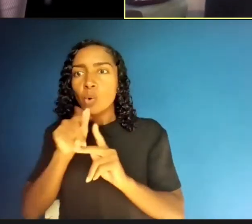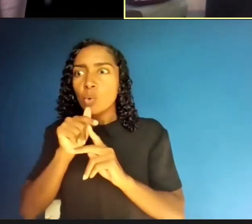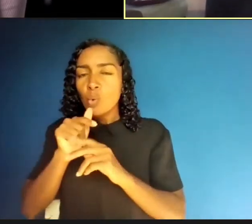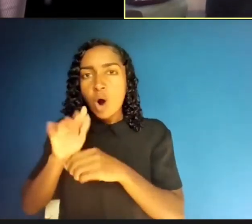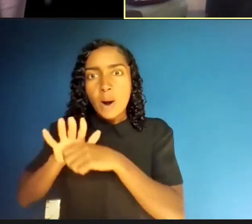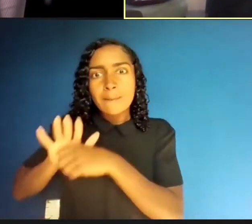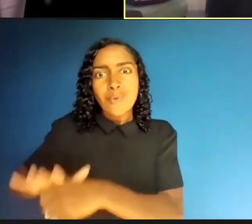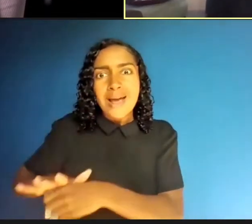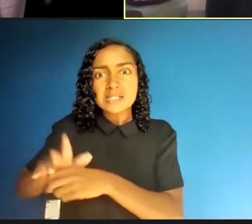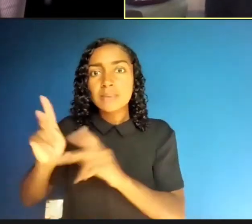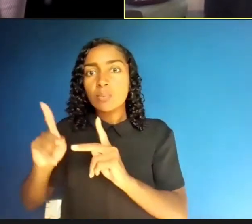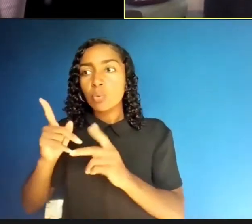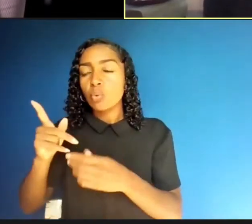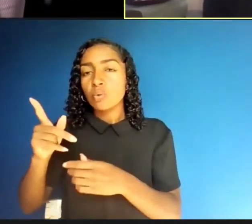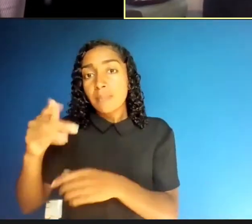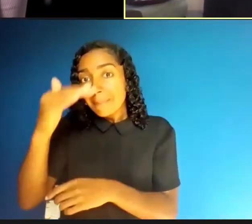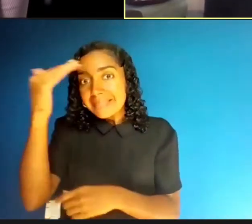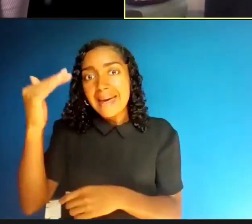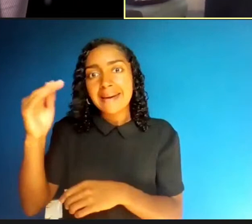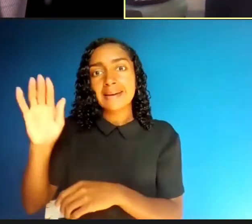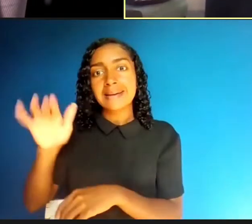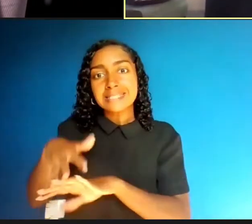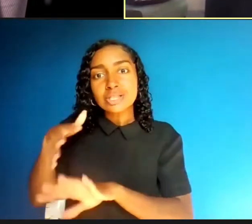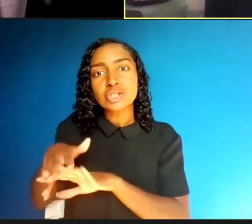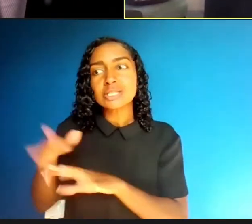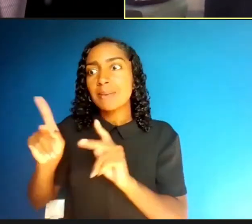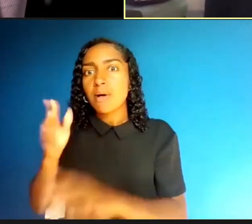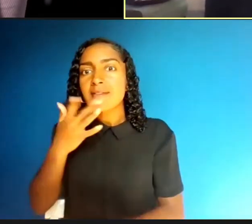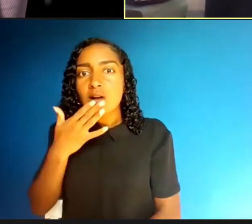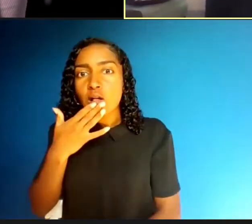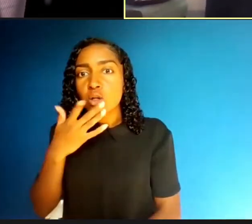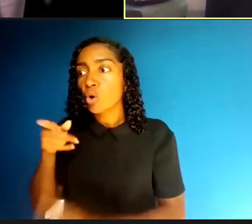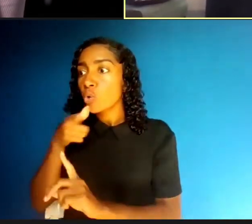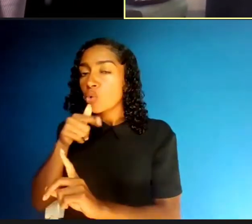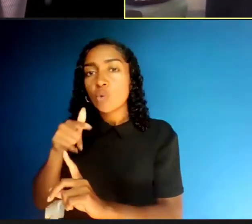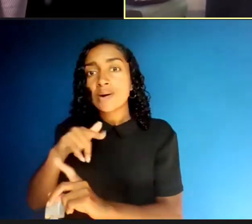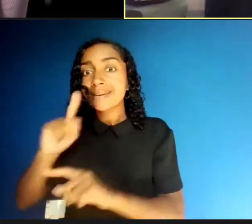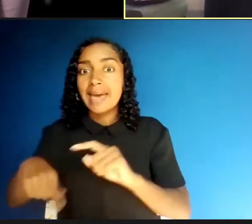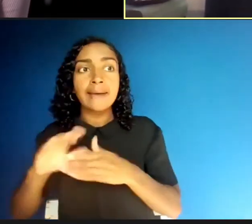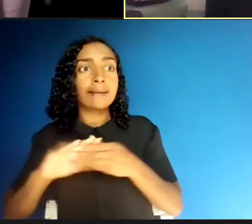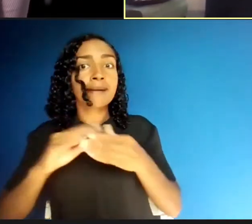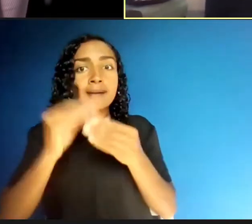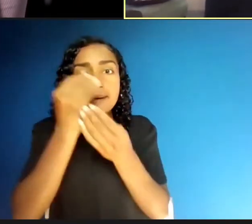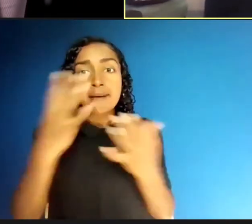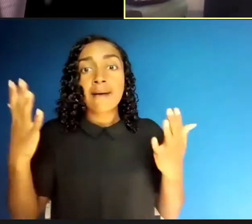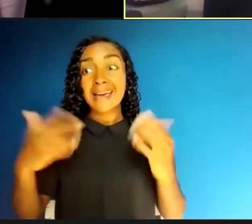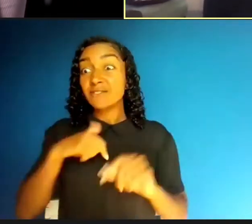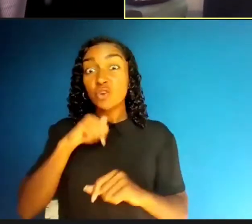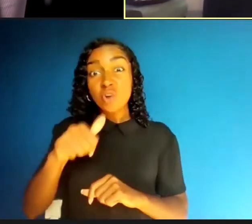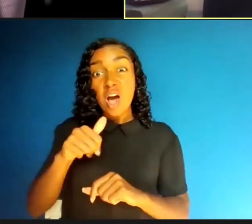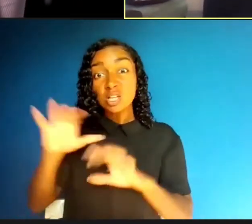folks. And if you're not doing that, then I think you're going to find yourself on the wrong side of history.